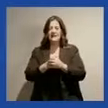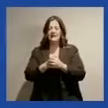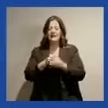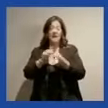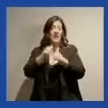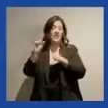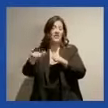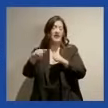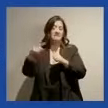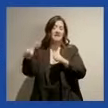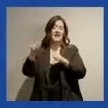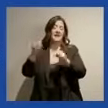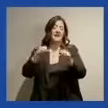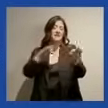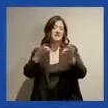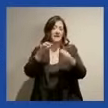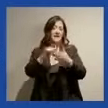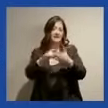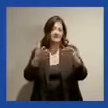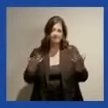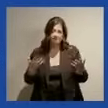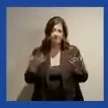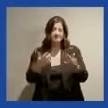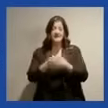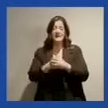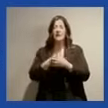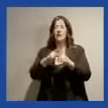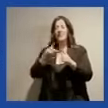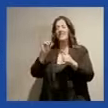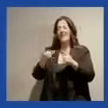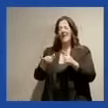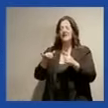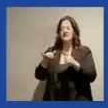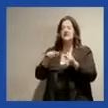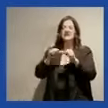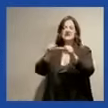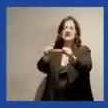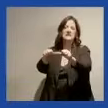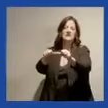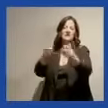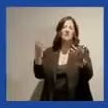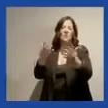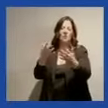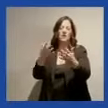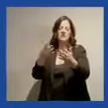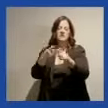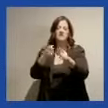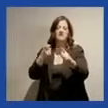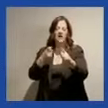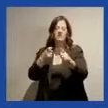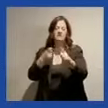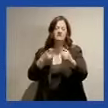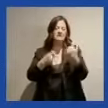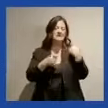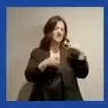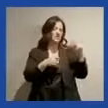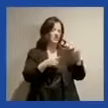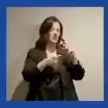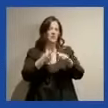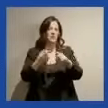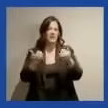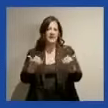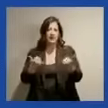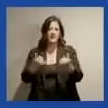on that stabilization count within the 98 framework. So that remains consistent from the January proposal. Two things I'll close